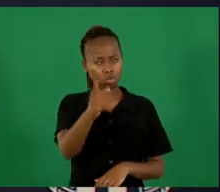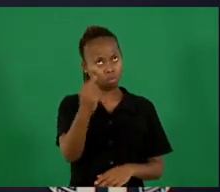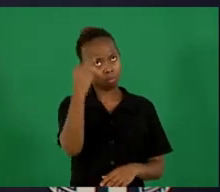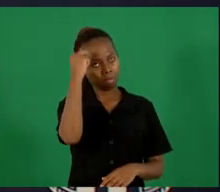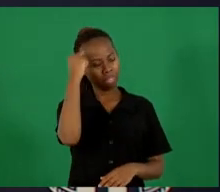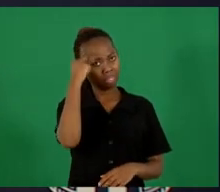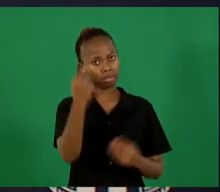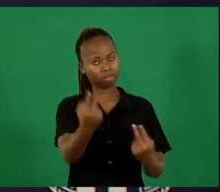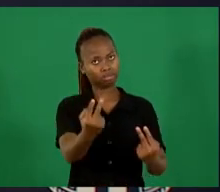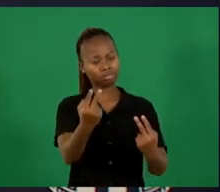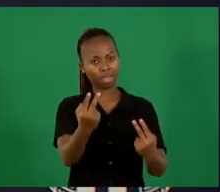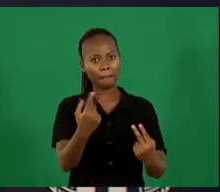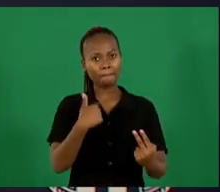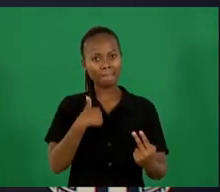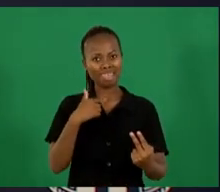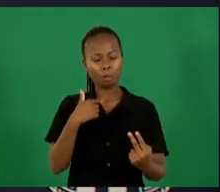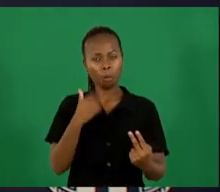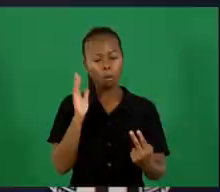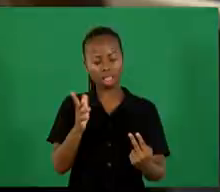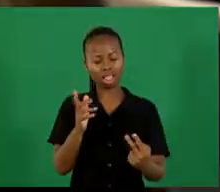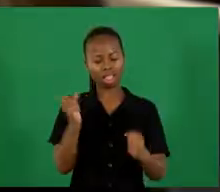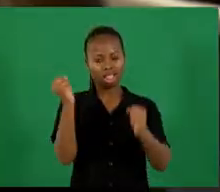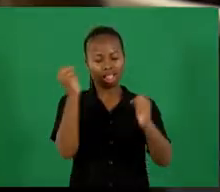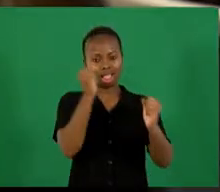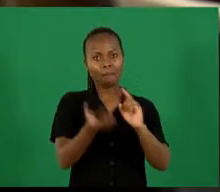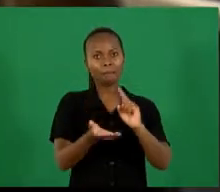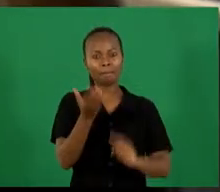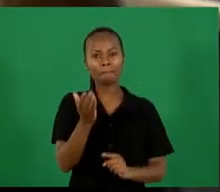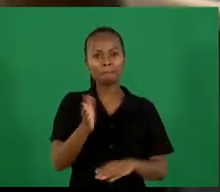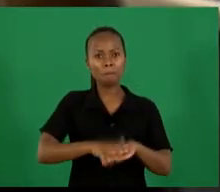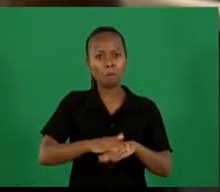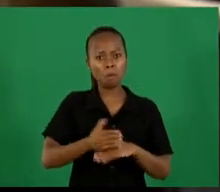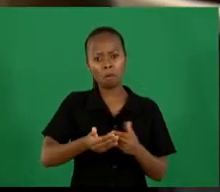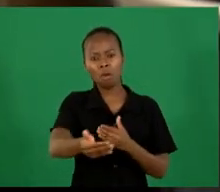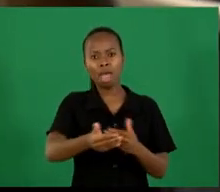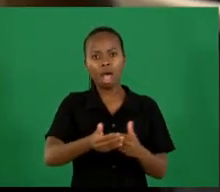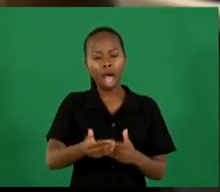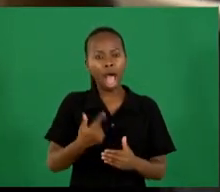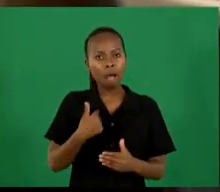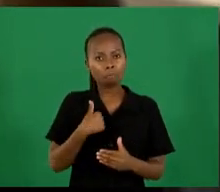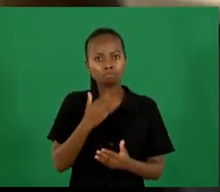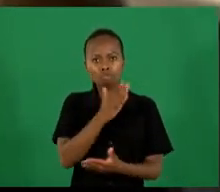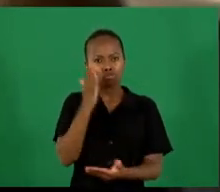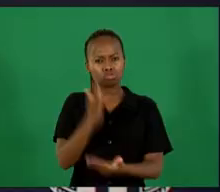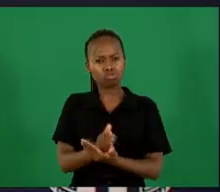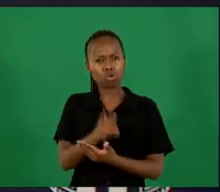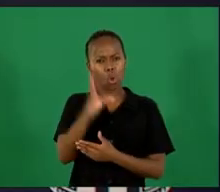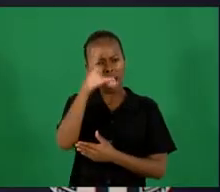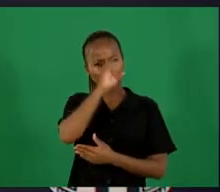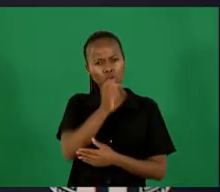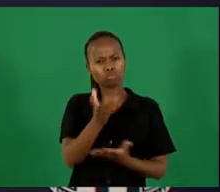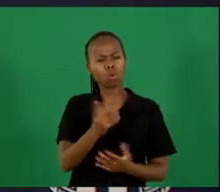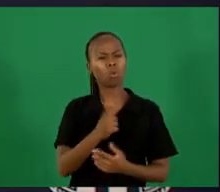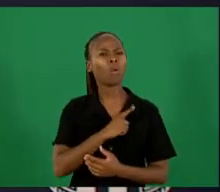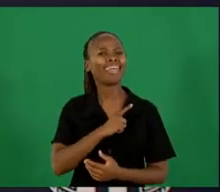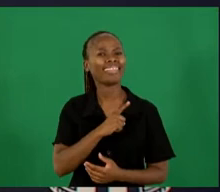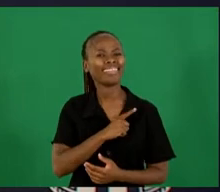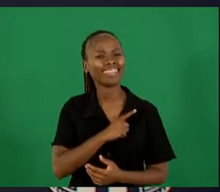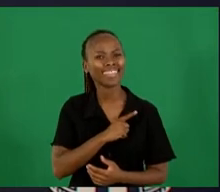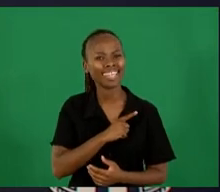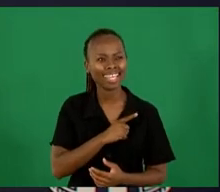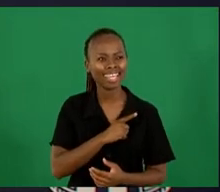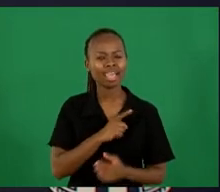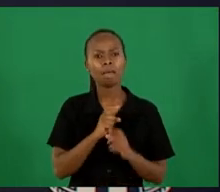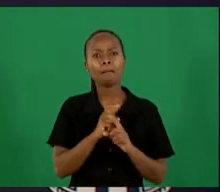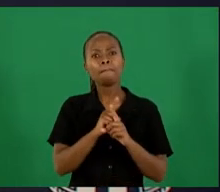that it felt like it is a bigger hike is coming. But what the statement